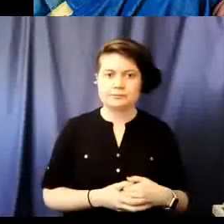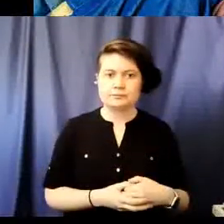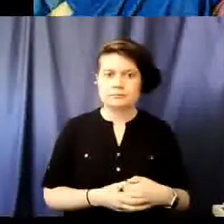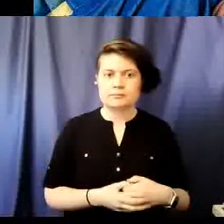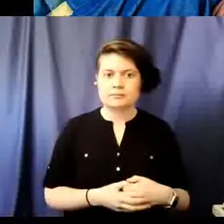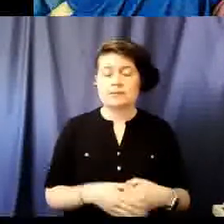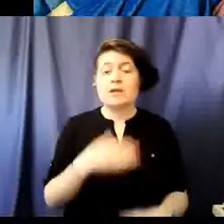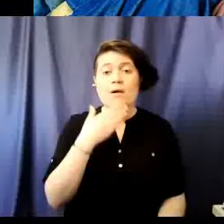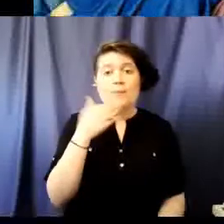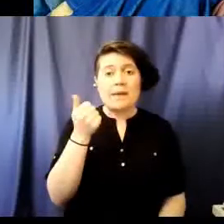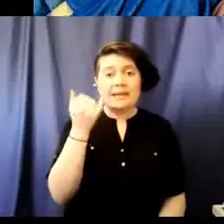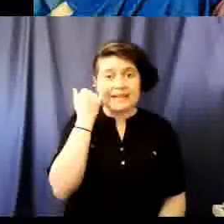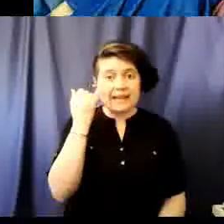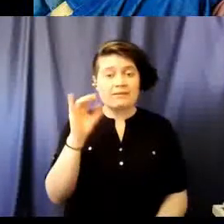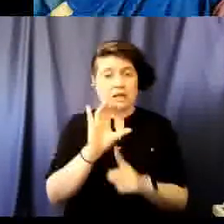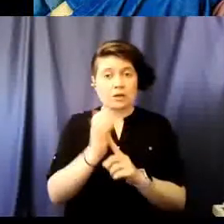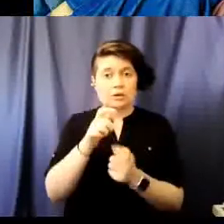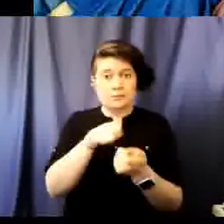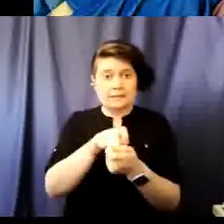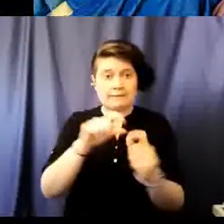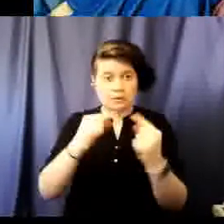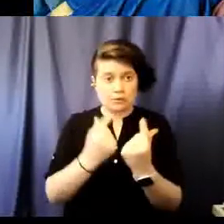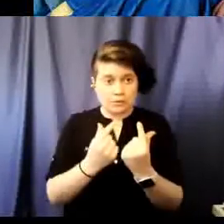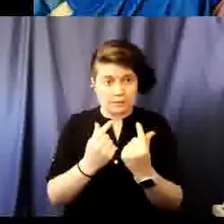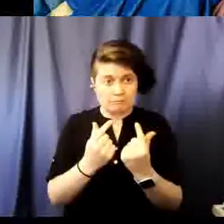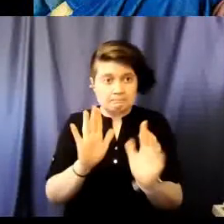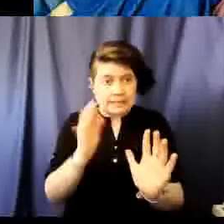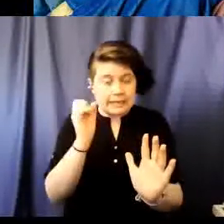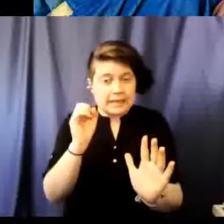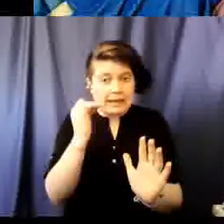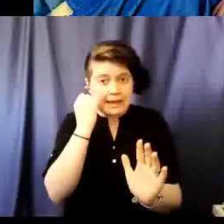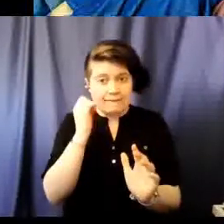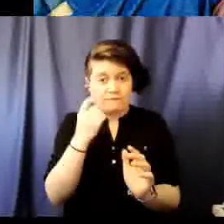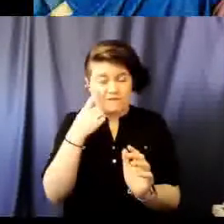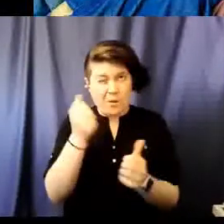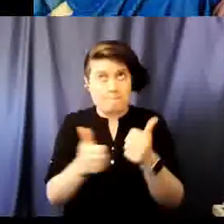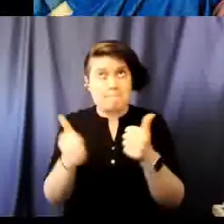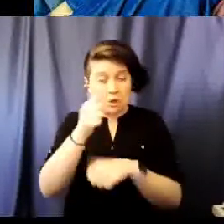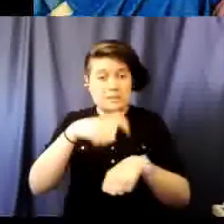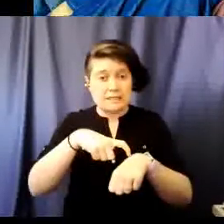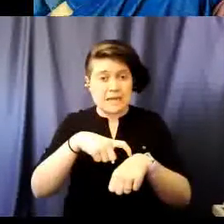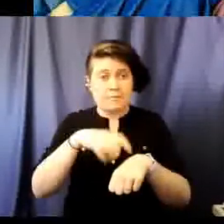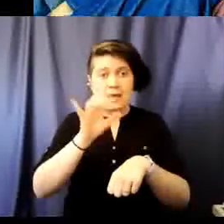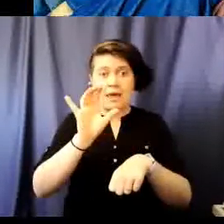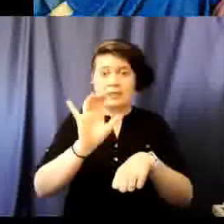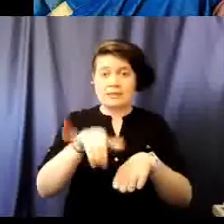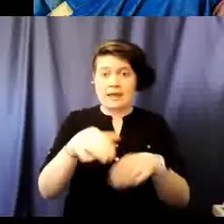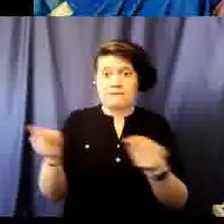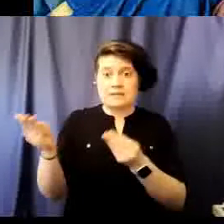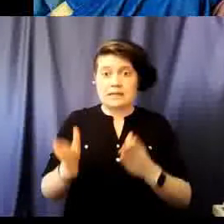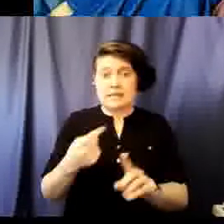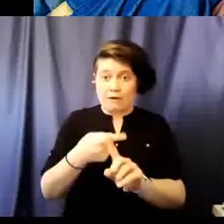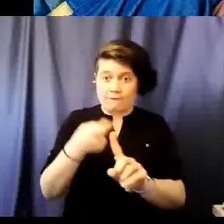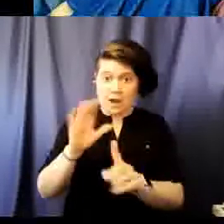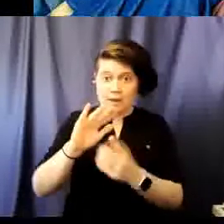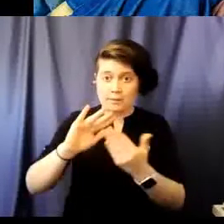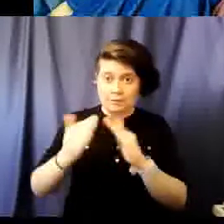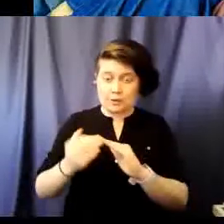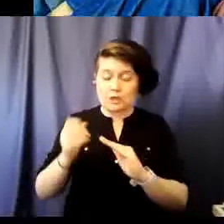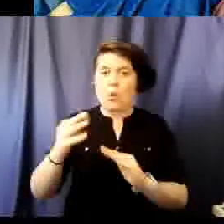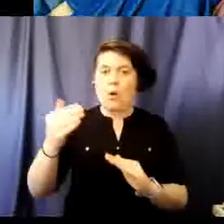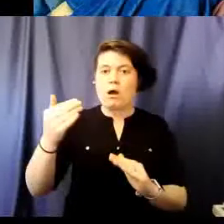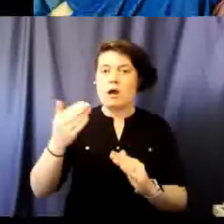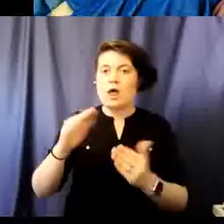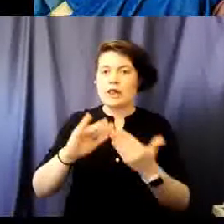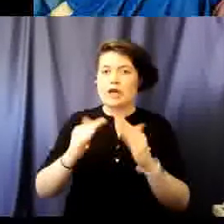for culturally specific groups, in most instances, that the facilitator is either from the community or very well known in the